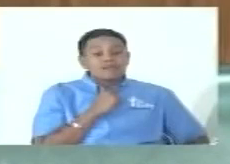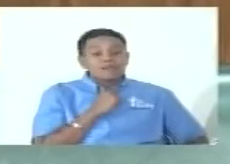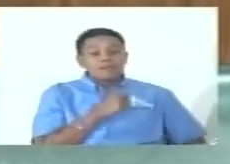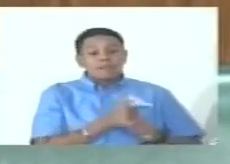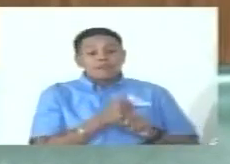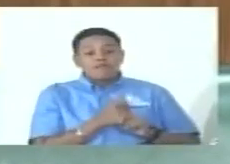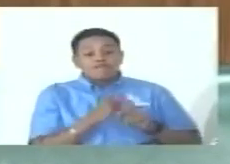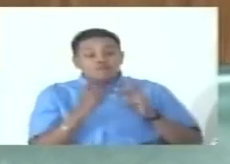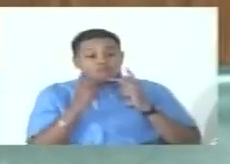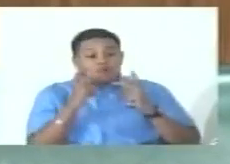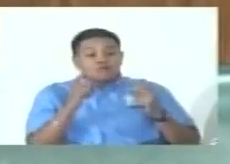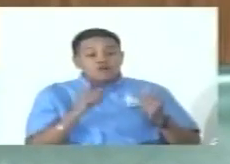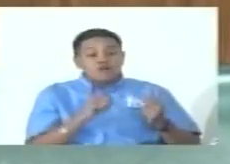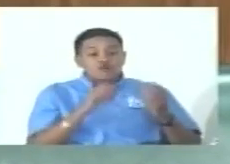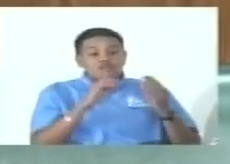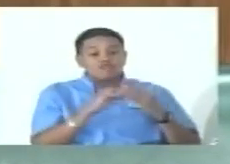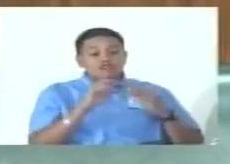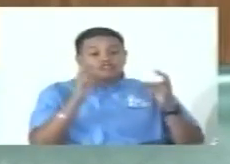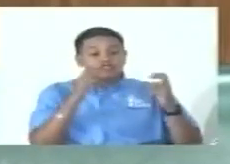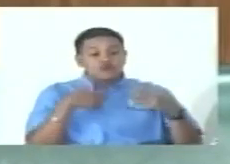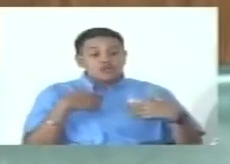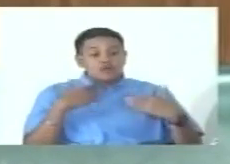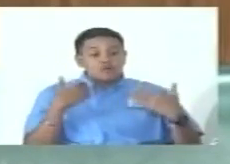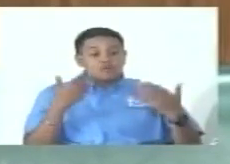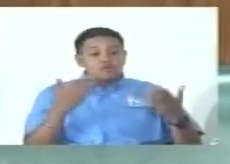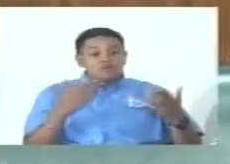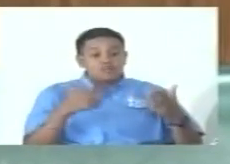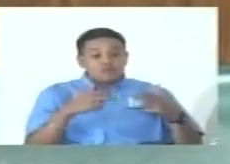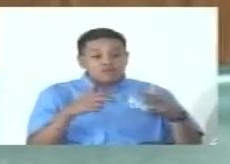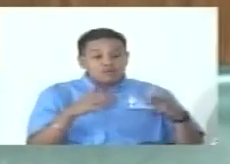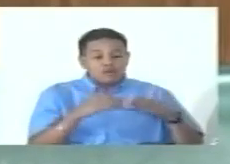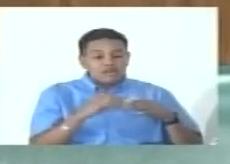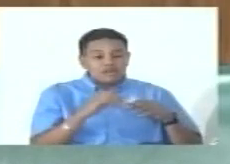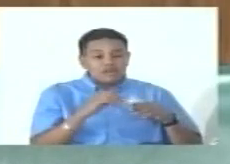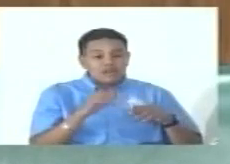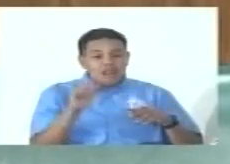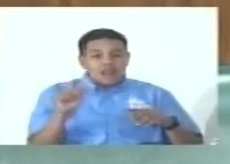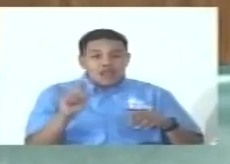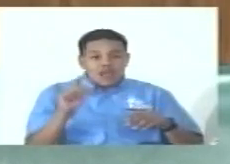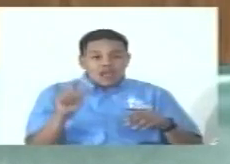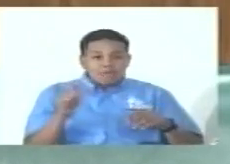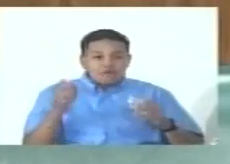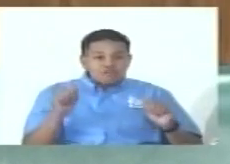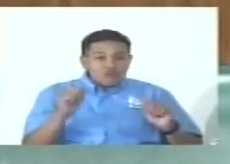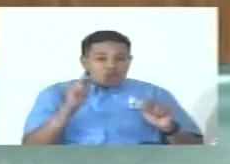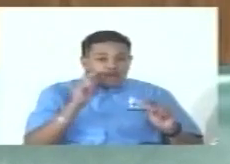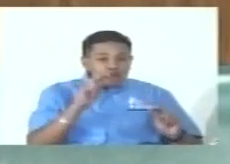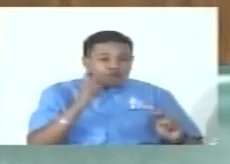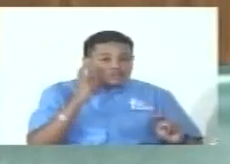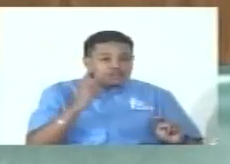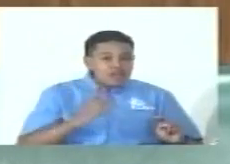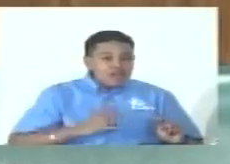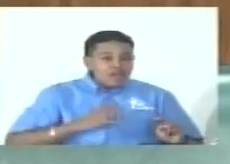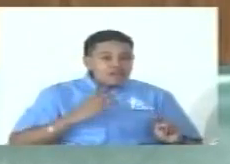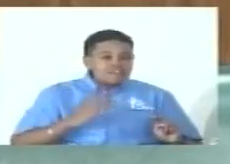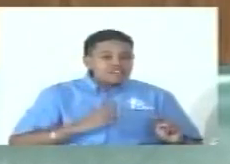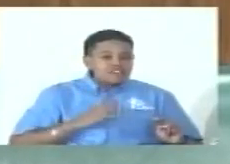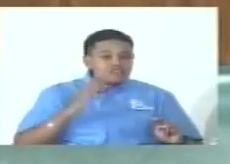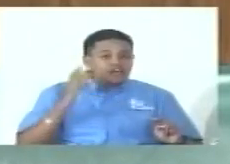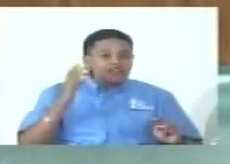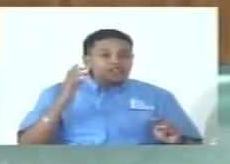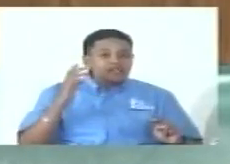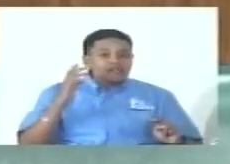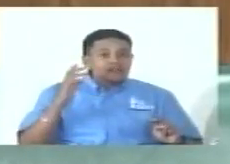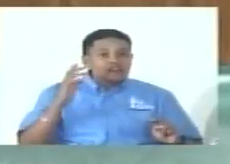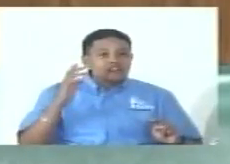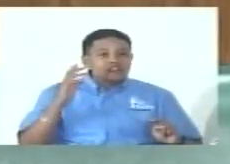Though I just walked into the library and was trying to look to see the official title that he had